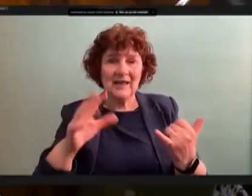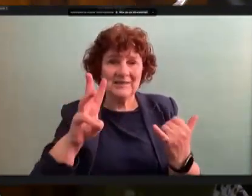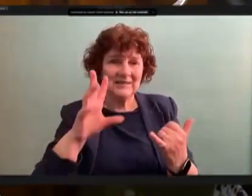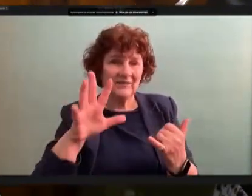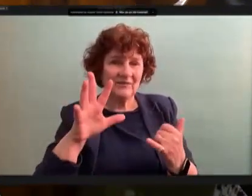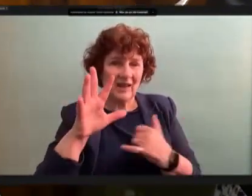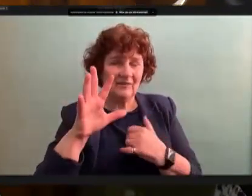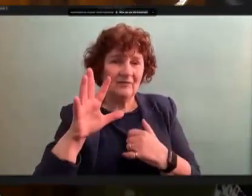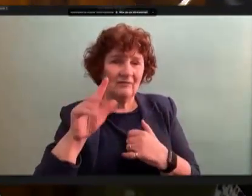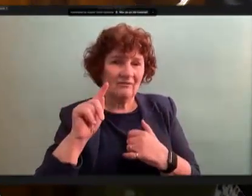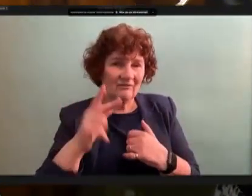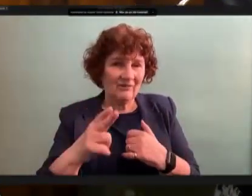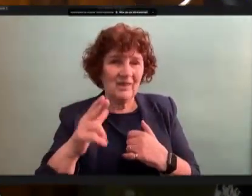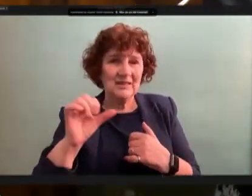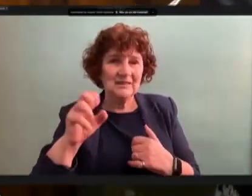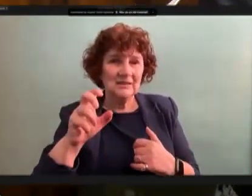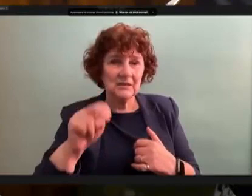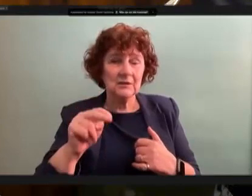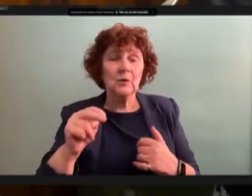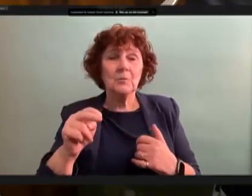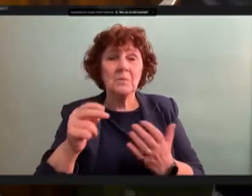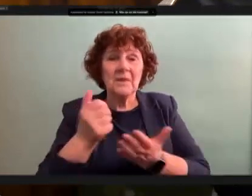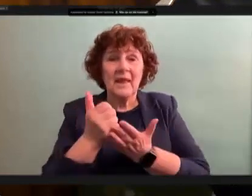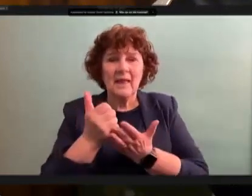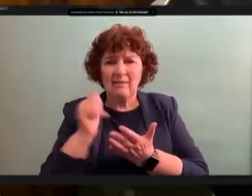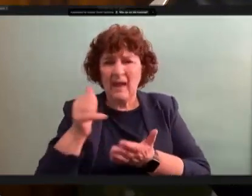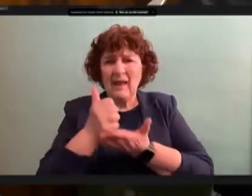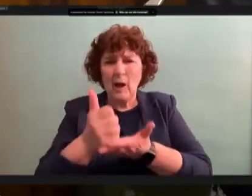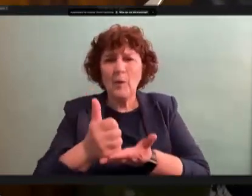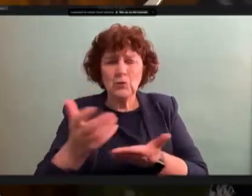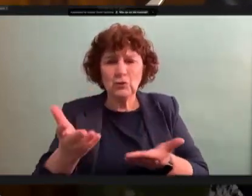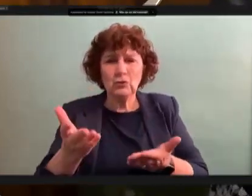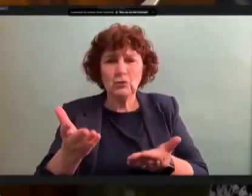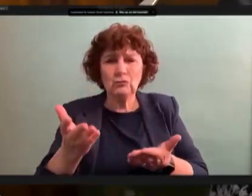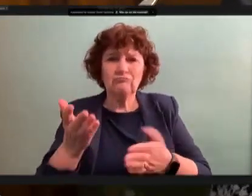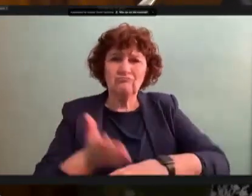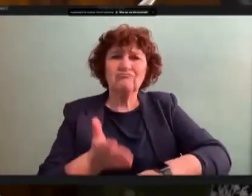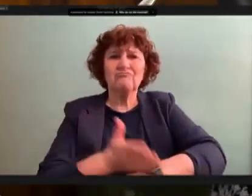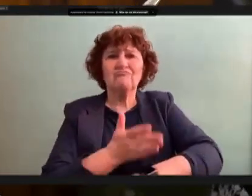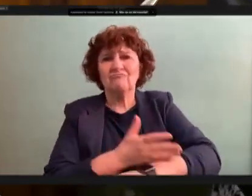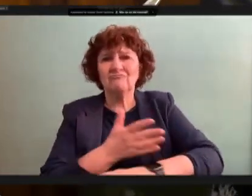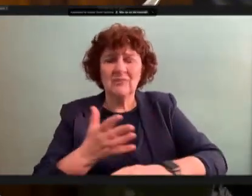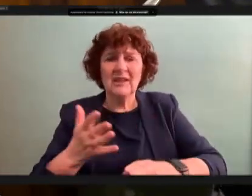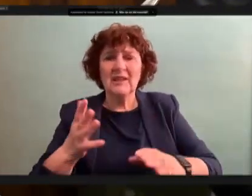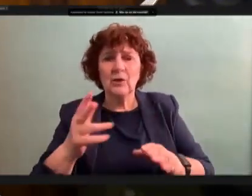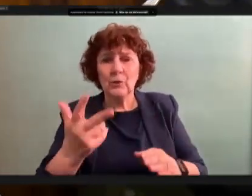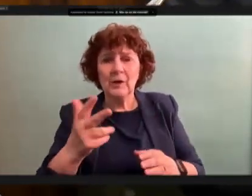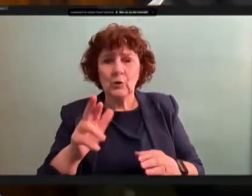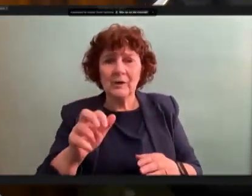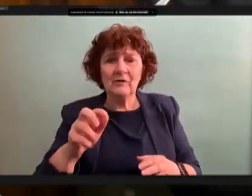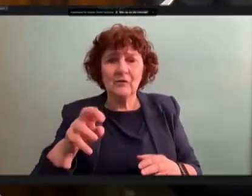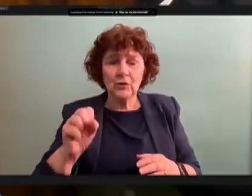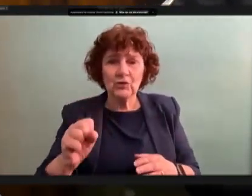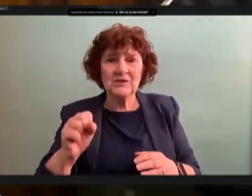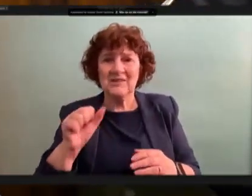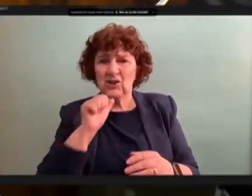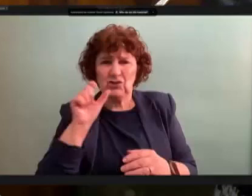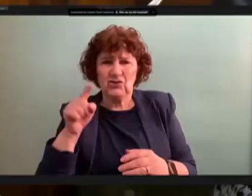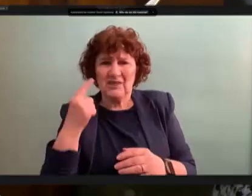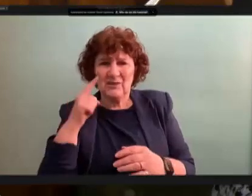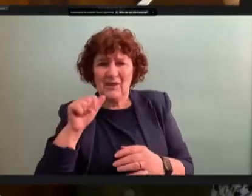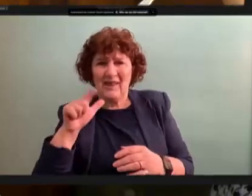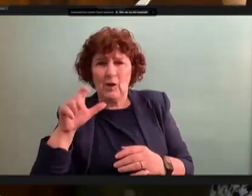season. Whereas while helping to revitalize the Three Rivers as treasurer for Alcosan, Mr. Connolly realized the potential of the